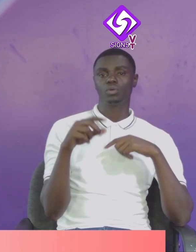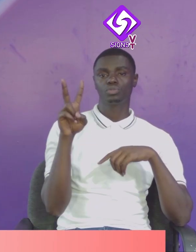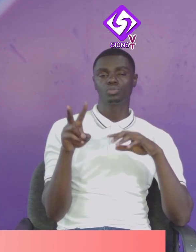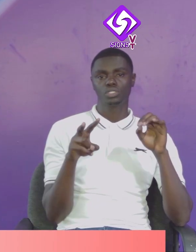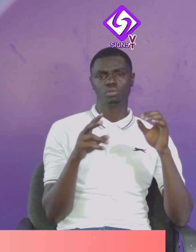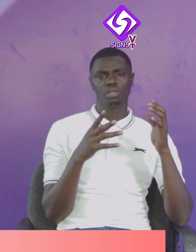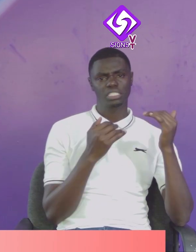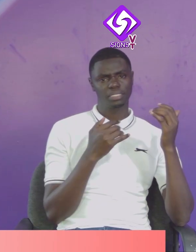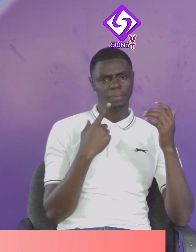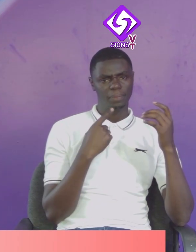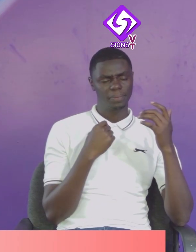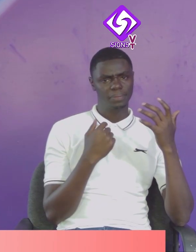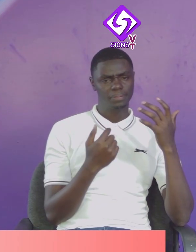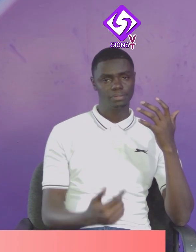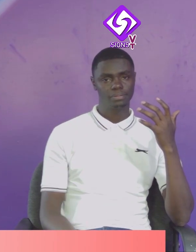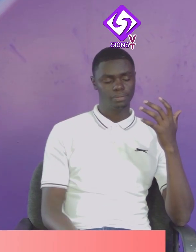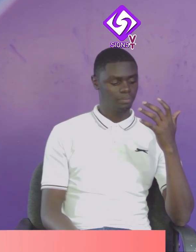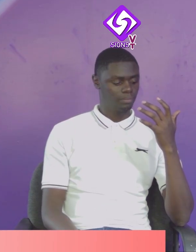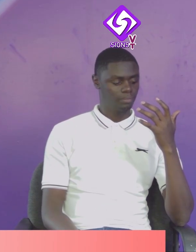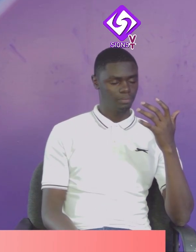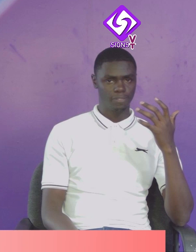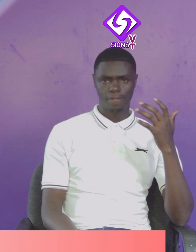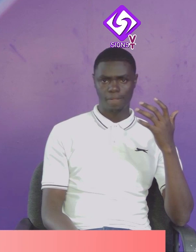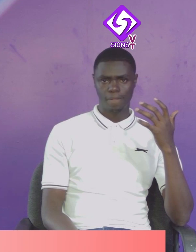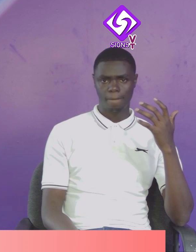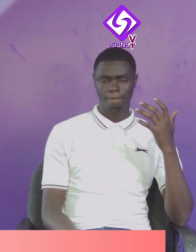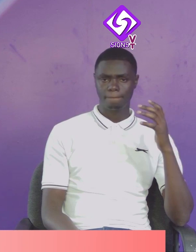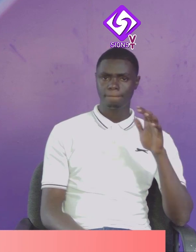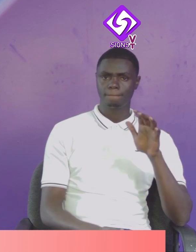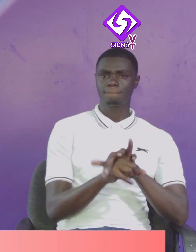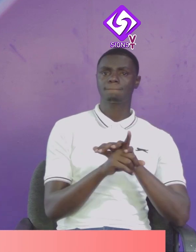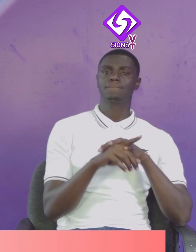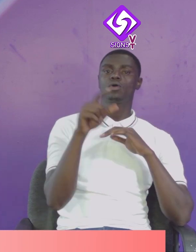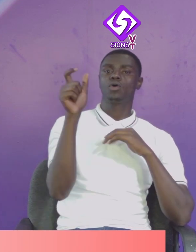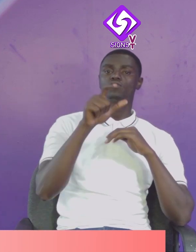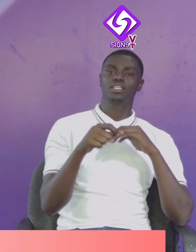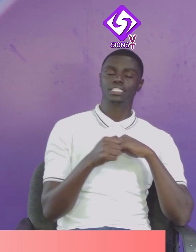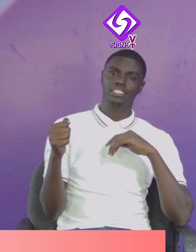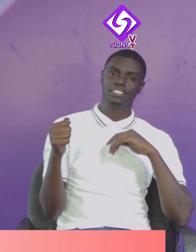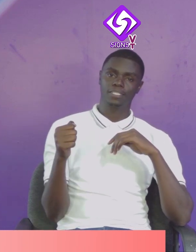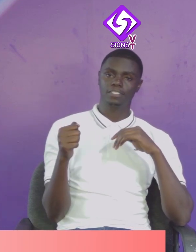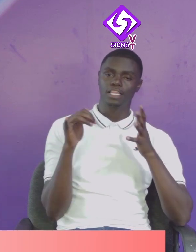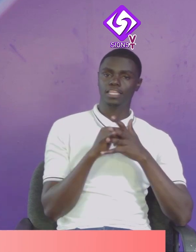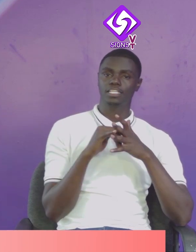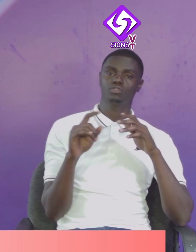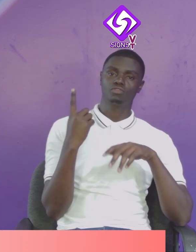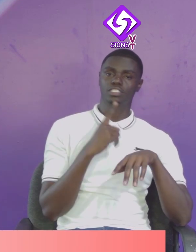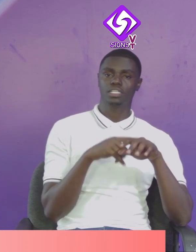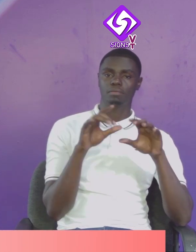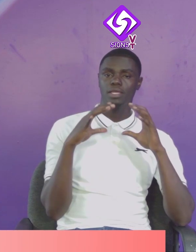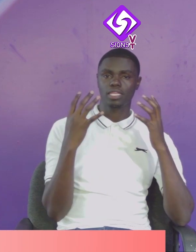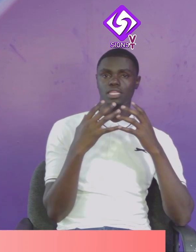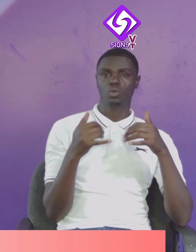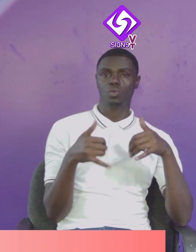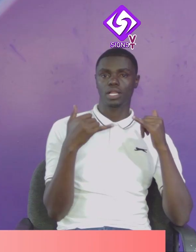this expected of them? As you know, they were seeing a resurgence of an Italy side that missed last time in the World Cup, but this time having a lot